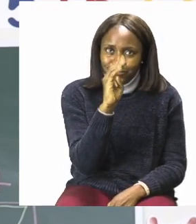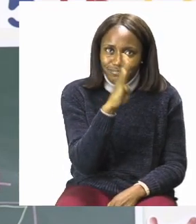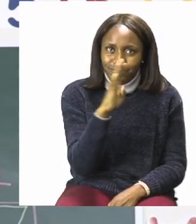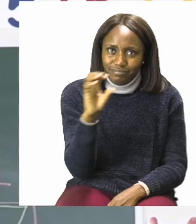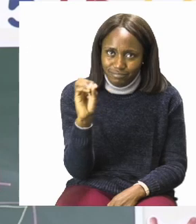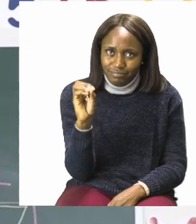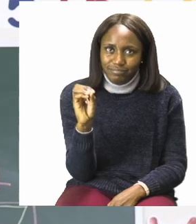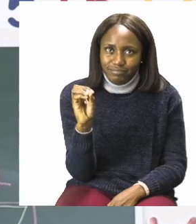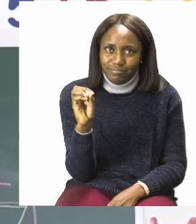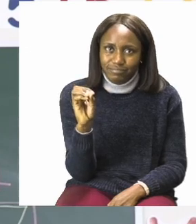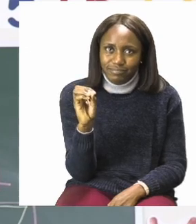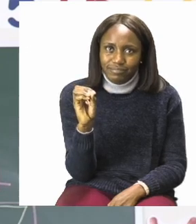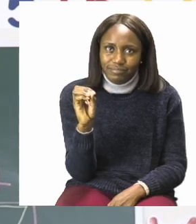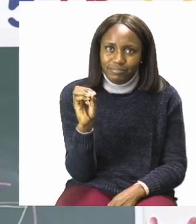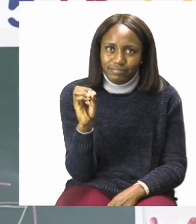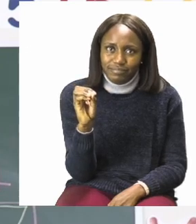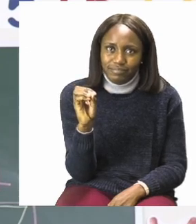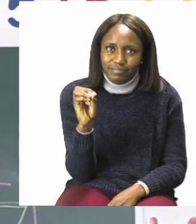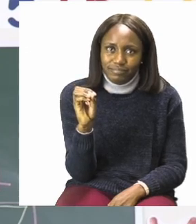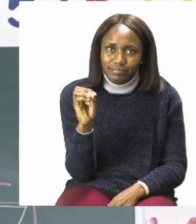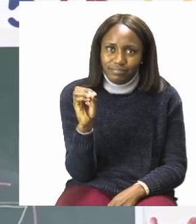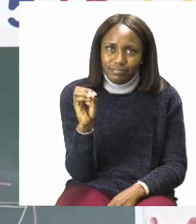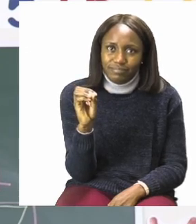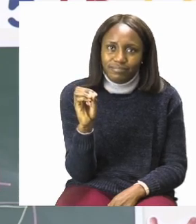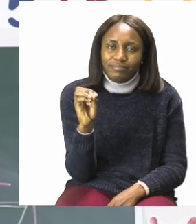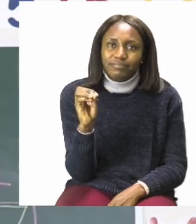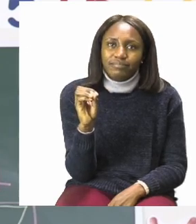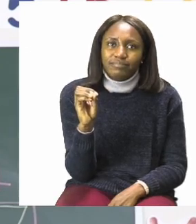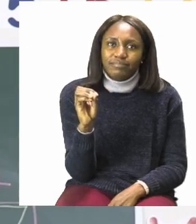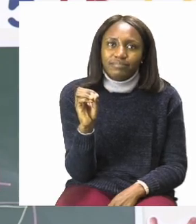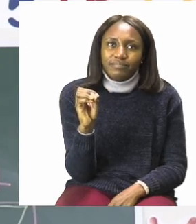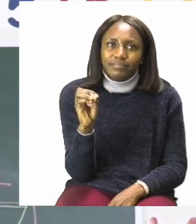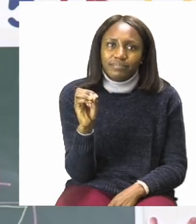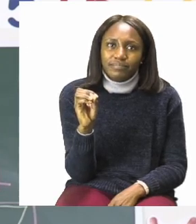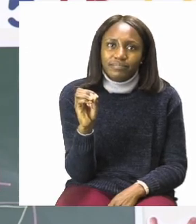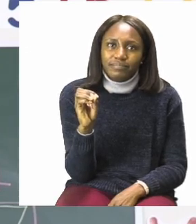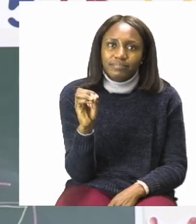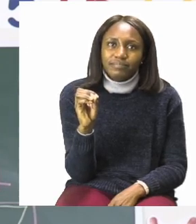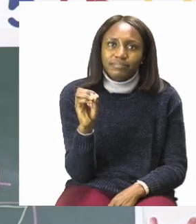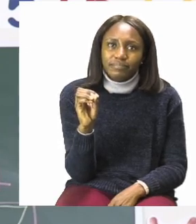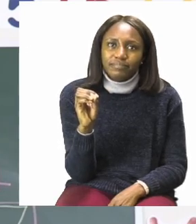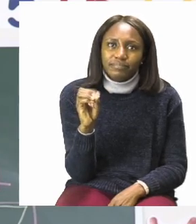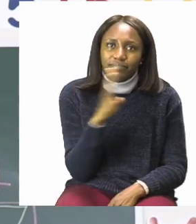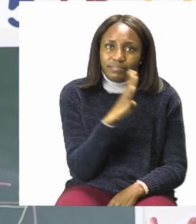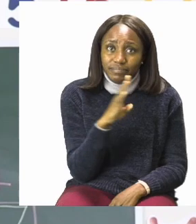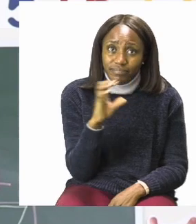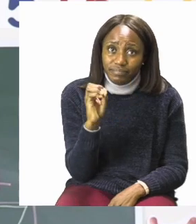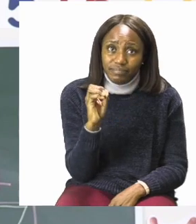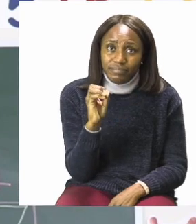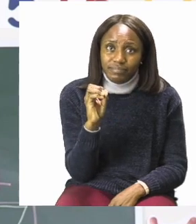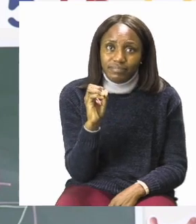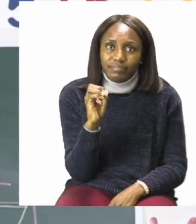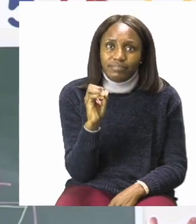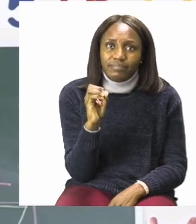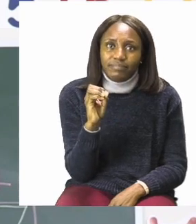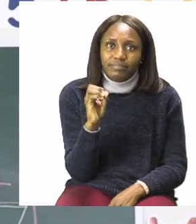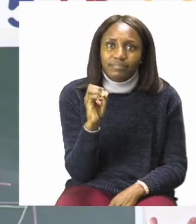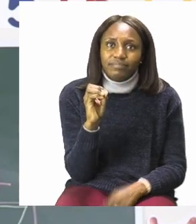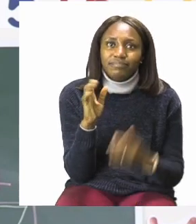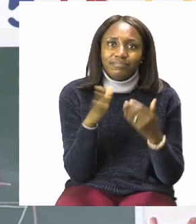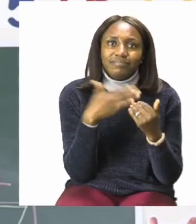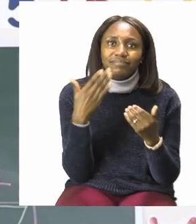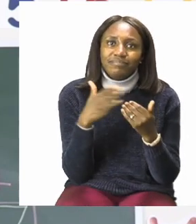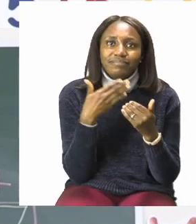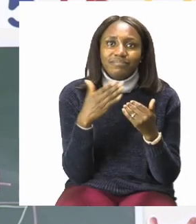in our first box. Now, once we know that 40 is in the first box, it's very easy for us to